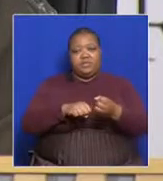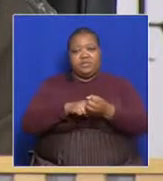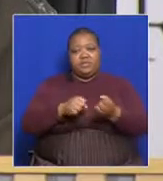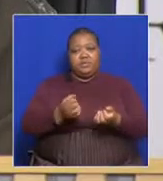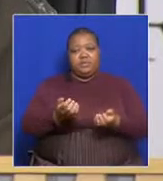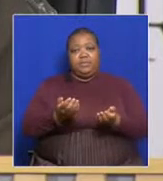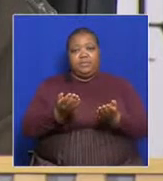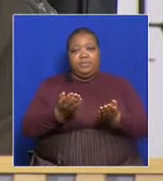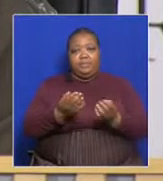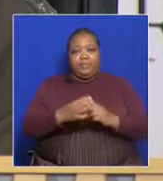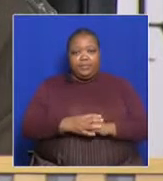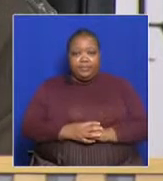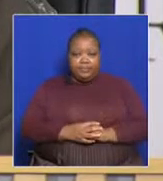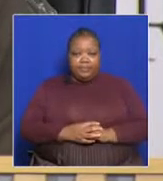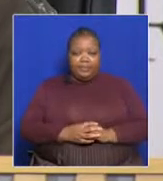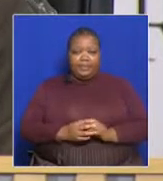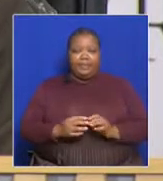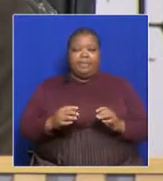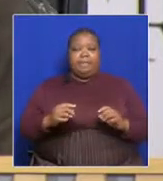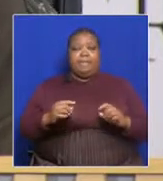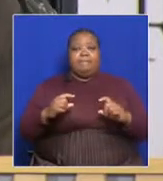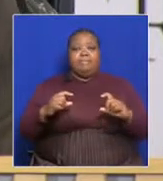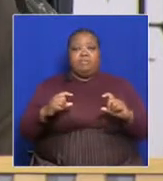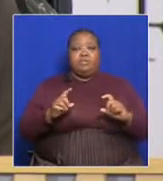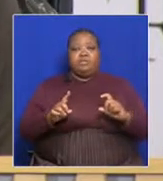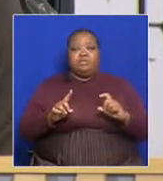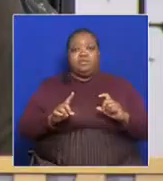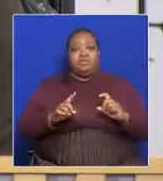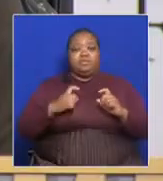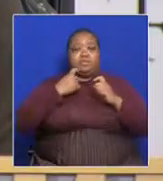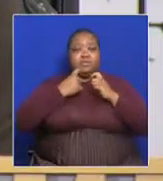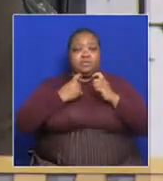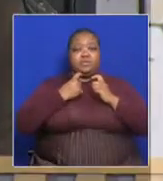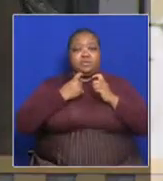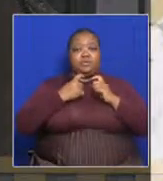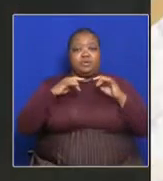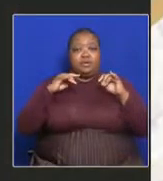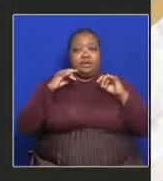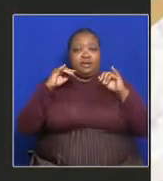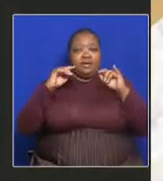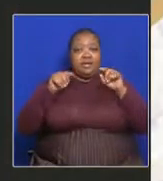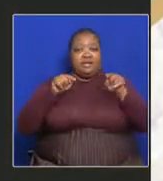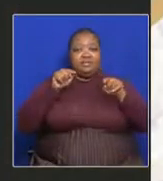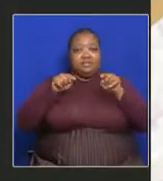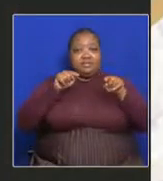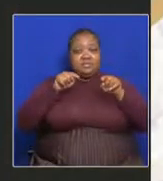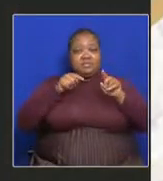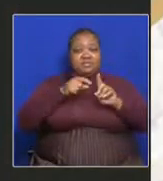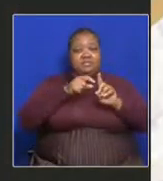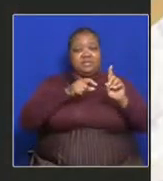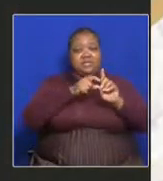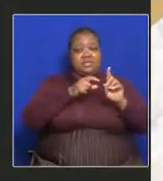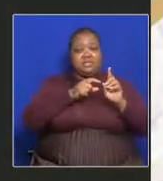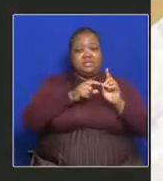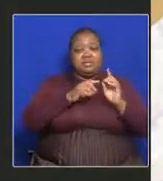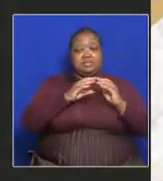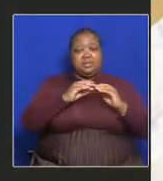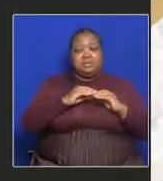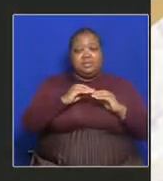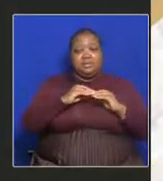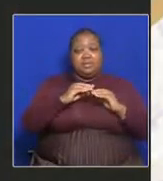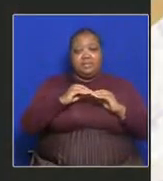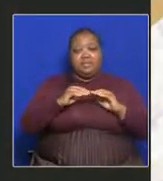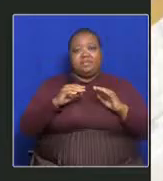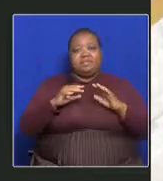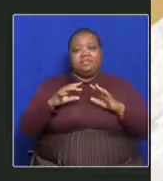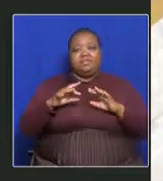reads, paragraph 1, a complaint was received on allegations of serious corruption against the above-mentioned member who is attached to the SANEB team at the Durban